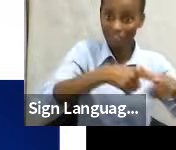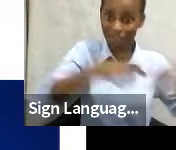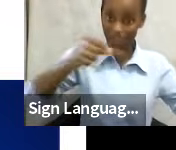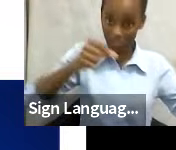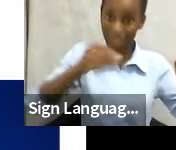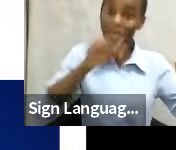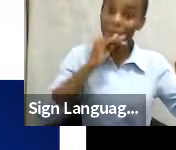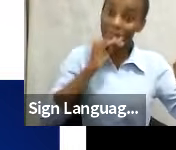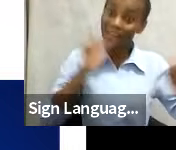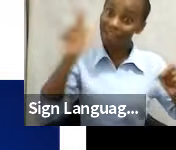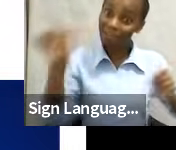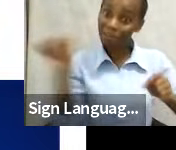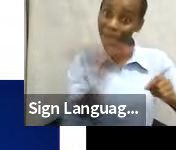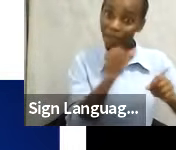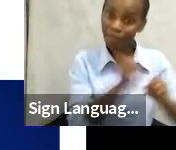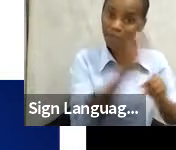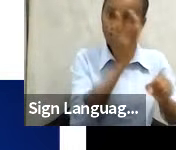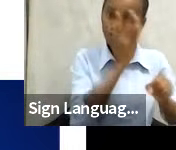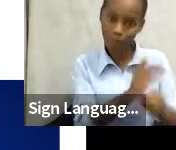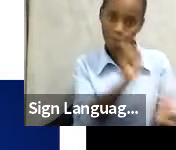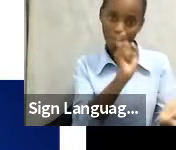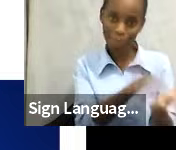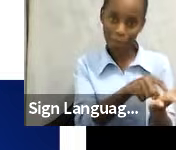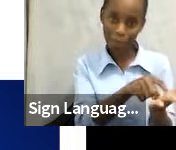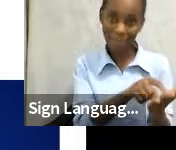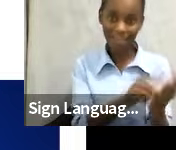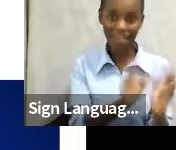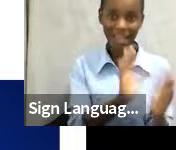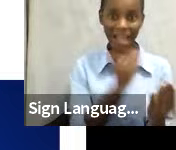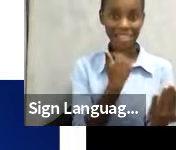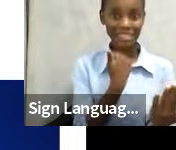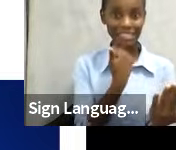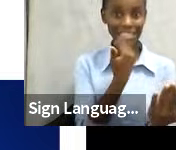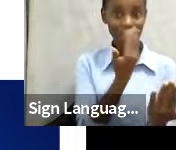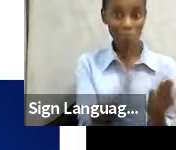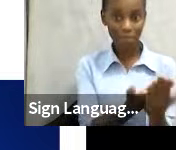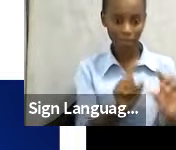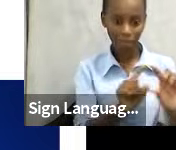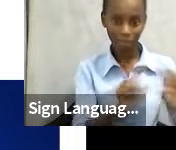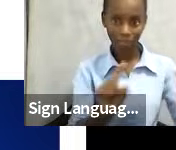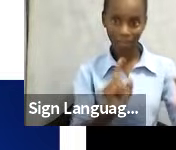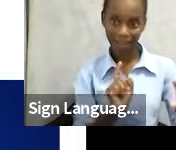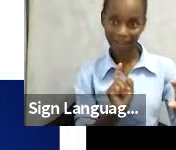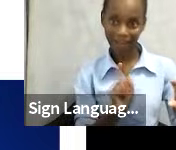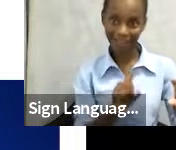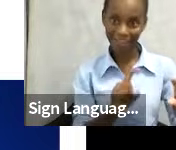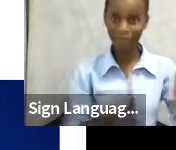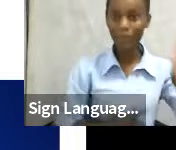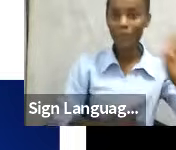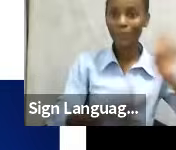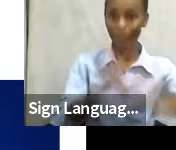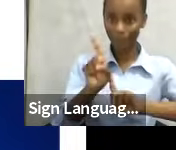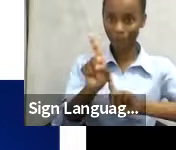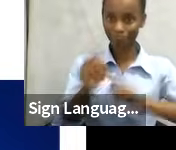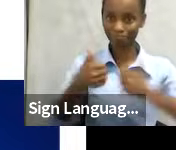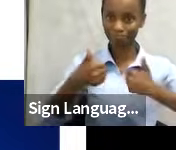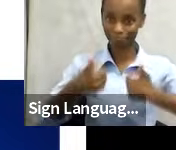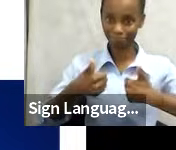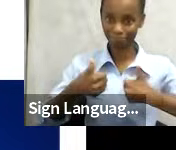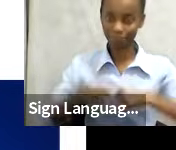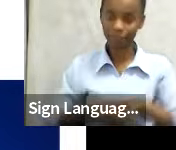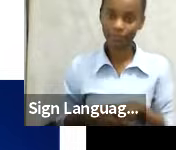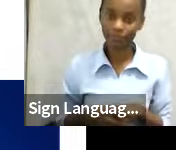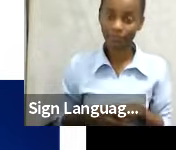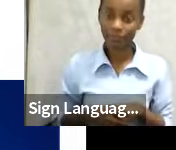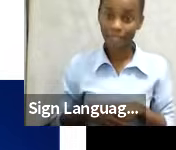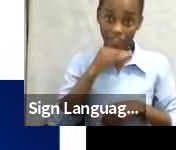SARS. Your return has been successfully submitted. If you click Continue, you'll be able to see